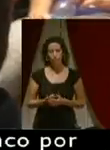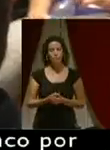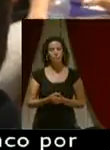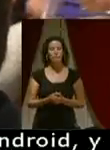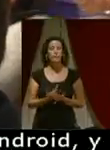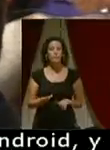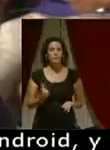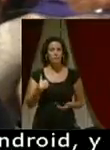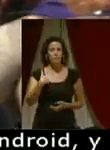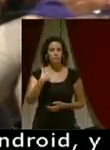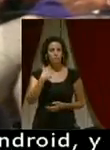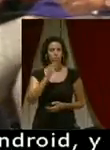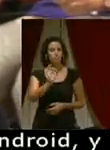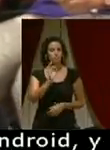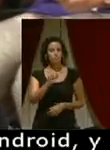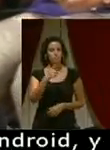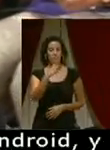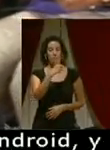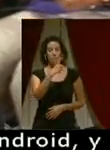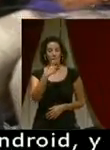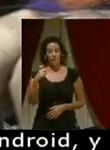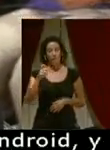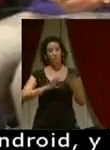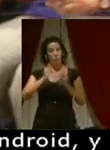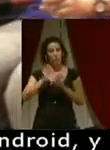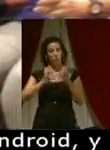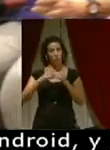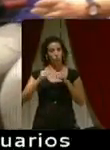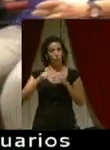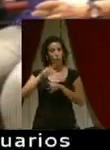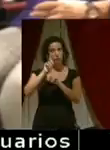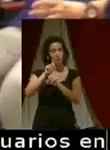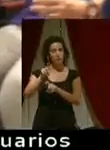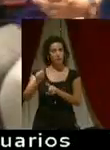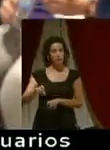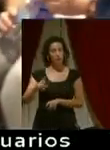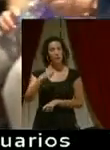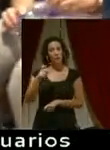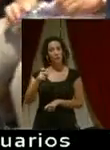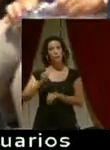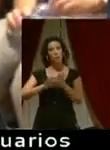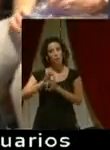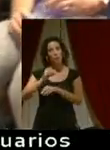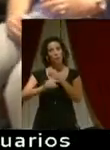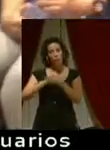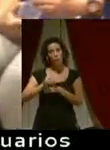other platforms such as Android, but it is true that out of those 100 users interviewees,